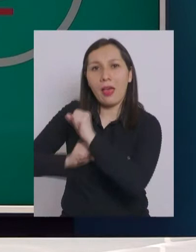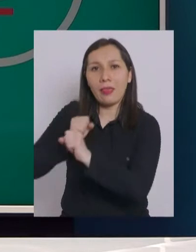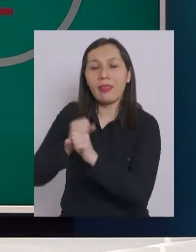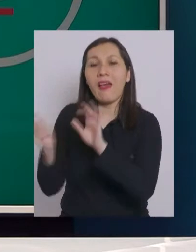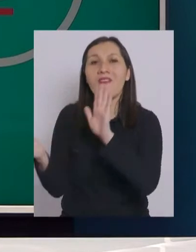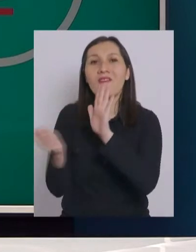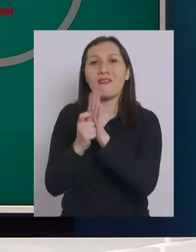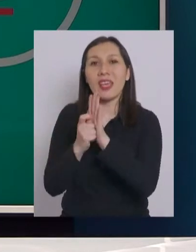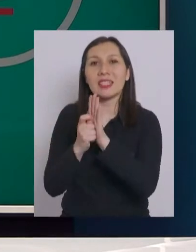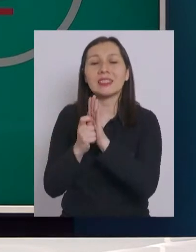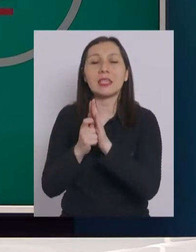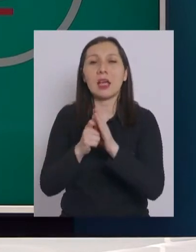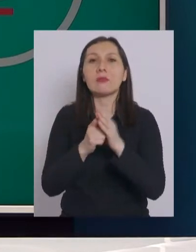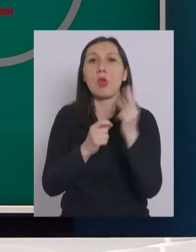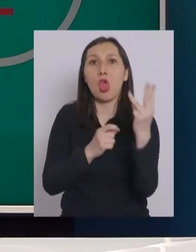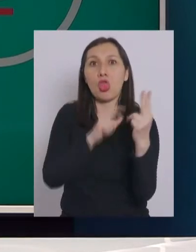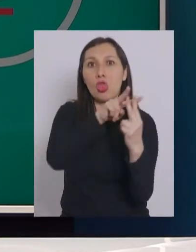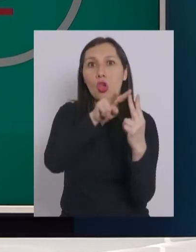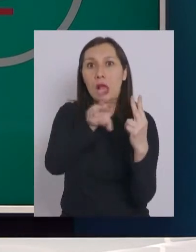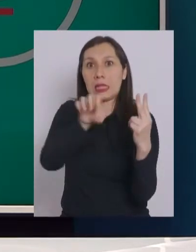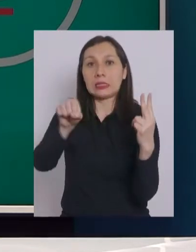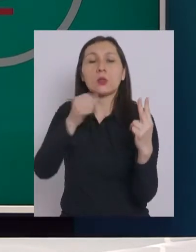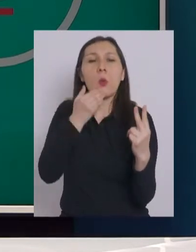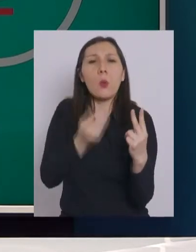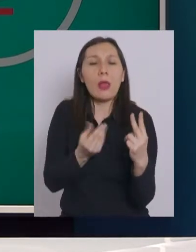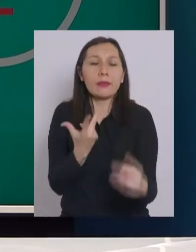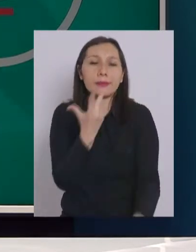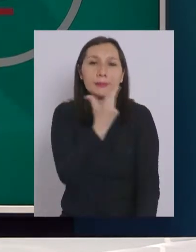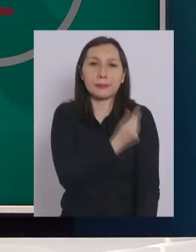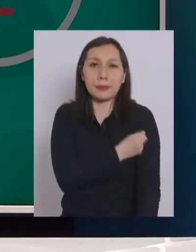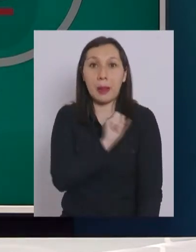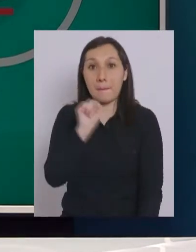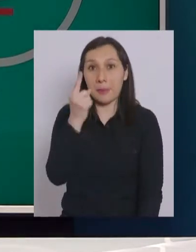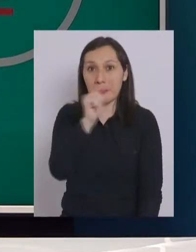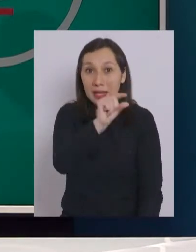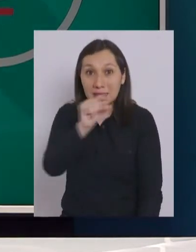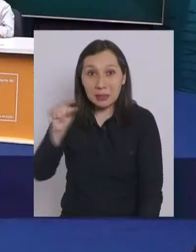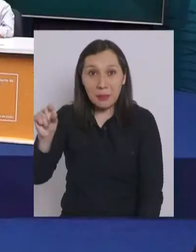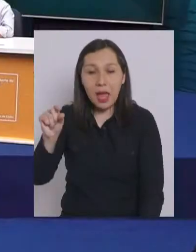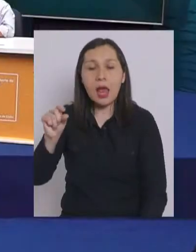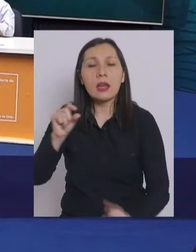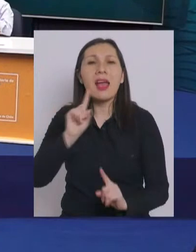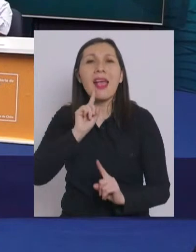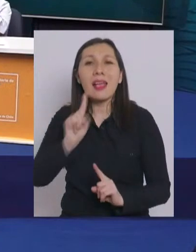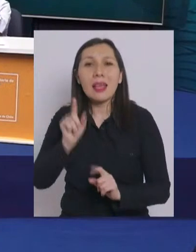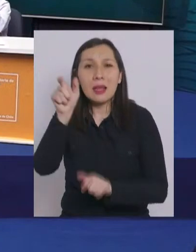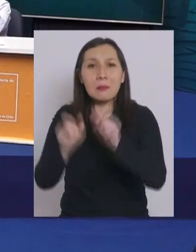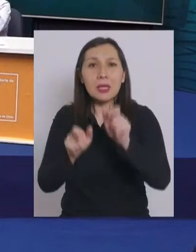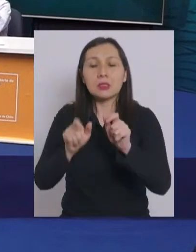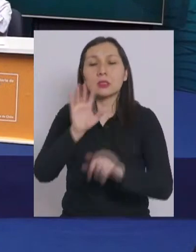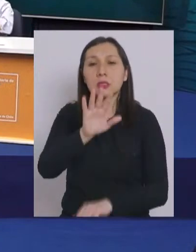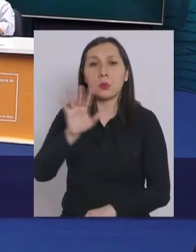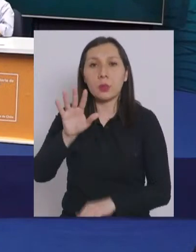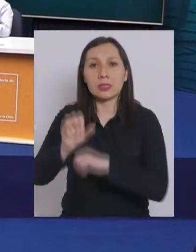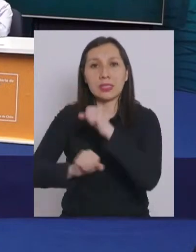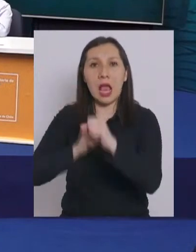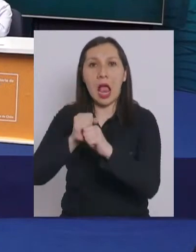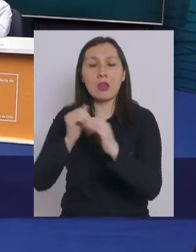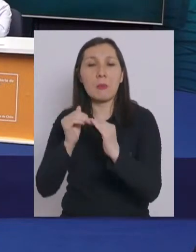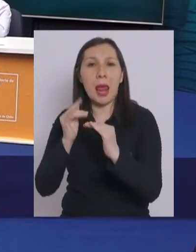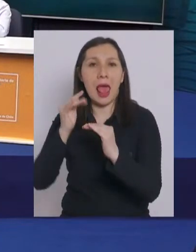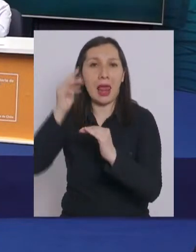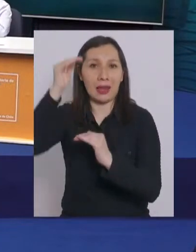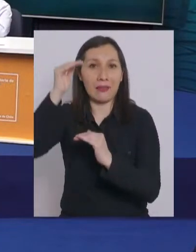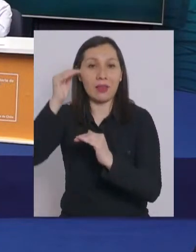considers the age and the date when the vaccination regimen was completed. During the first week, we will prioritize the